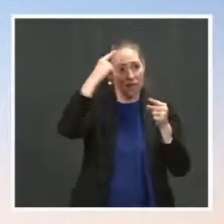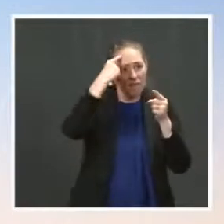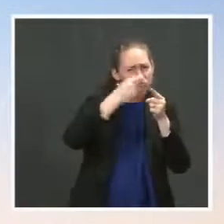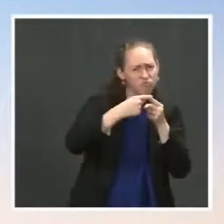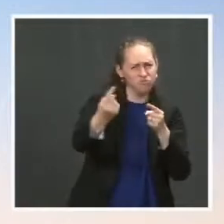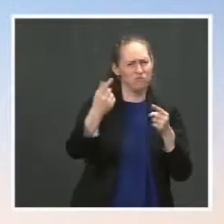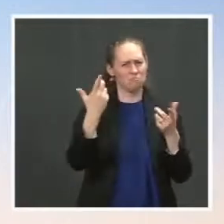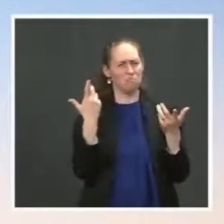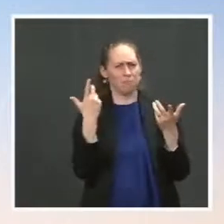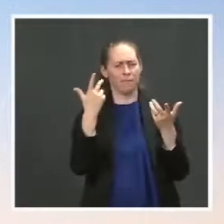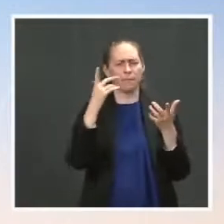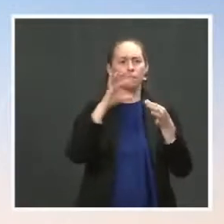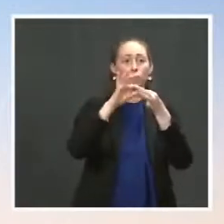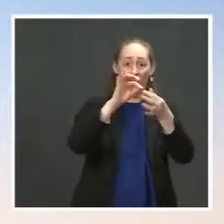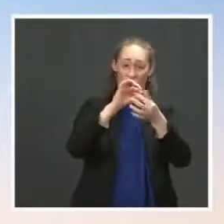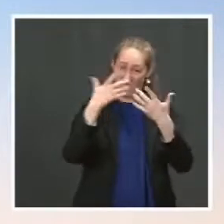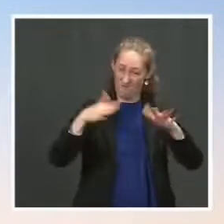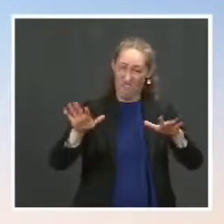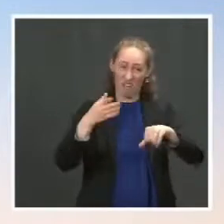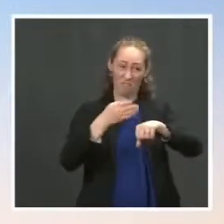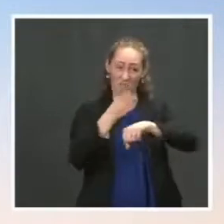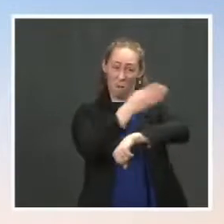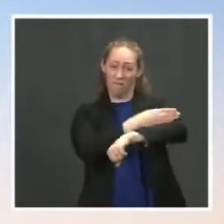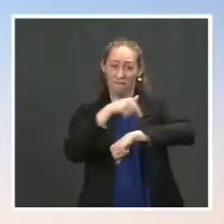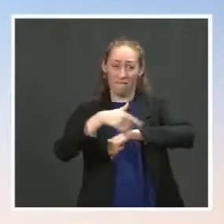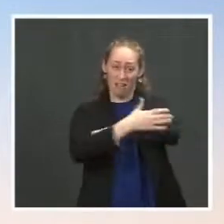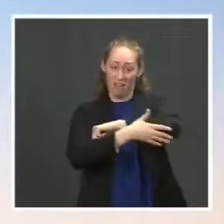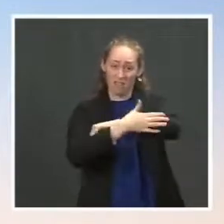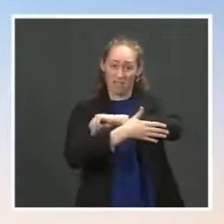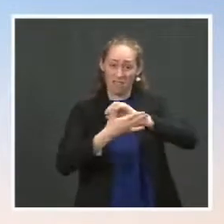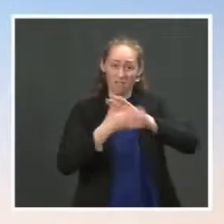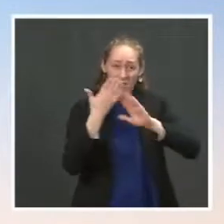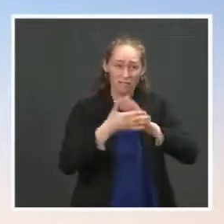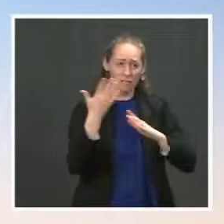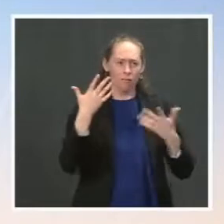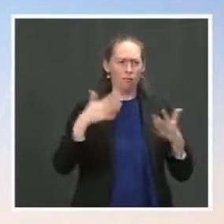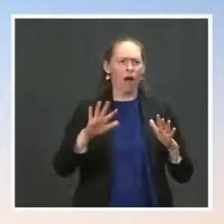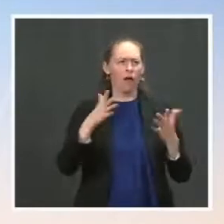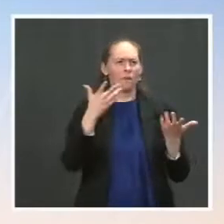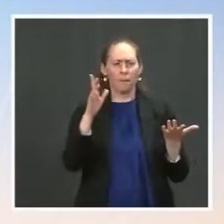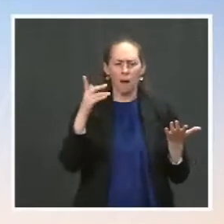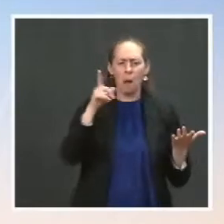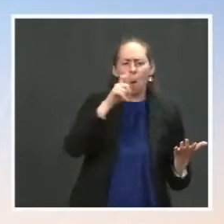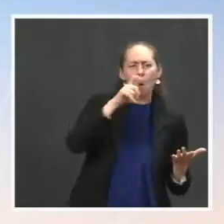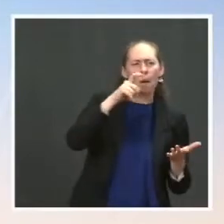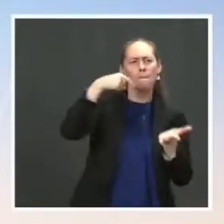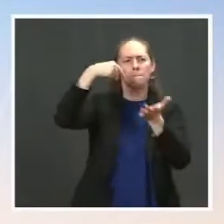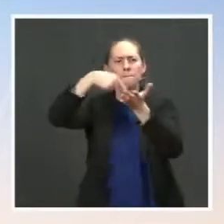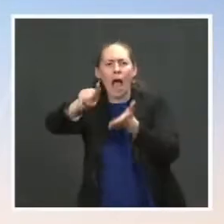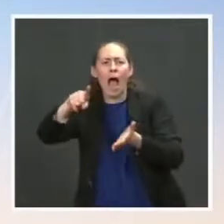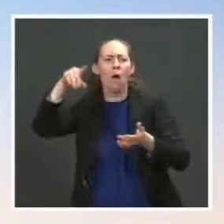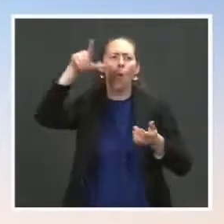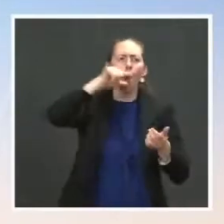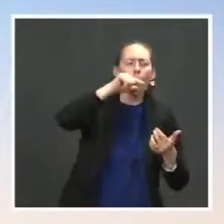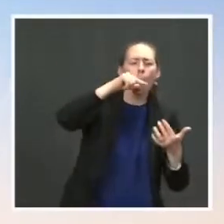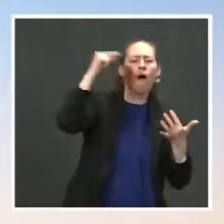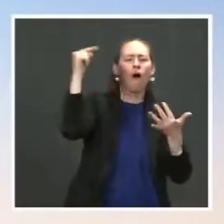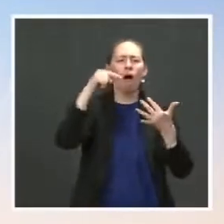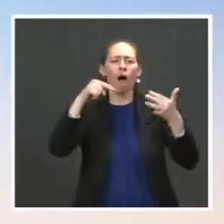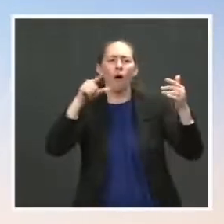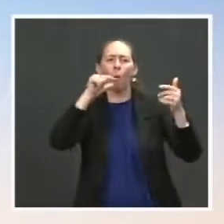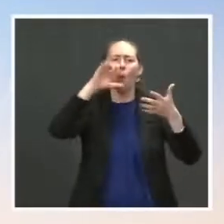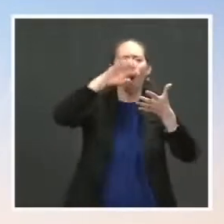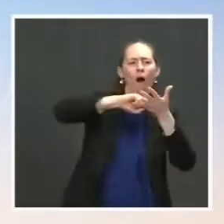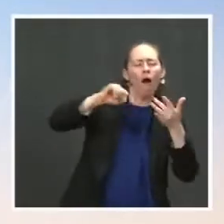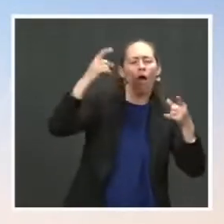to modernize our nation's infrastructure. It's about the size. It's about the pay-fors. And we absolutely understand there will be compromise. There will be debate. That's